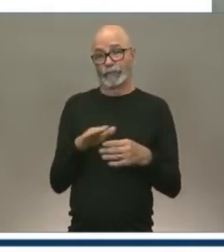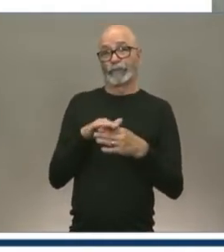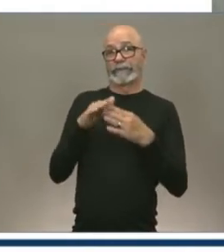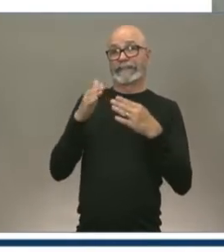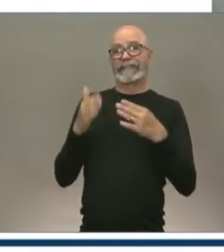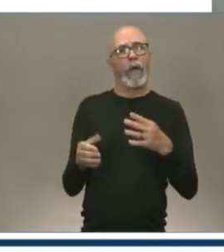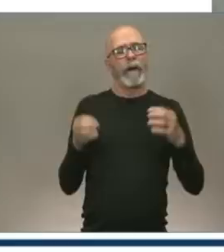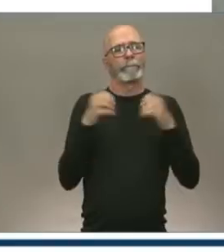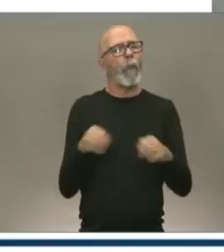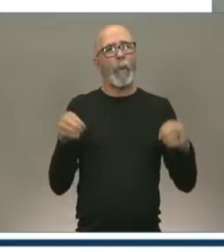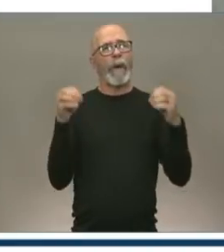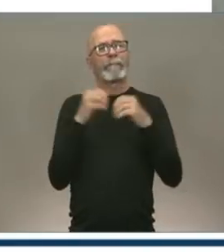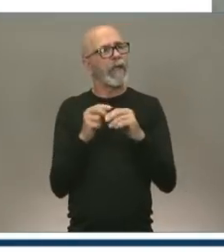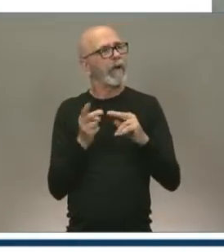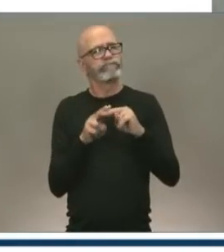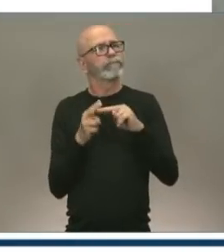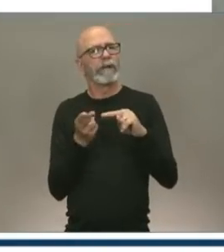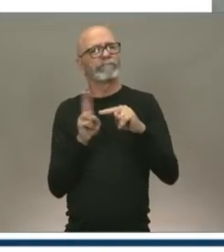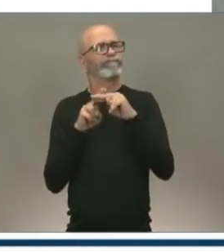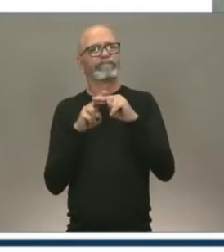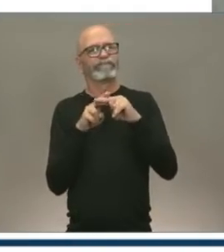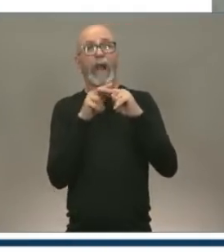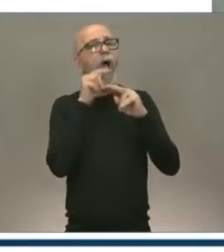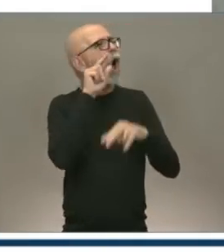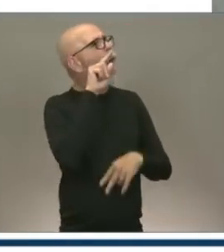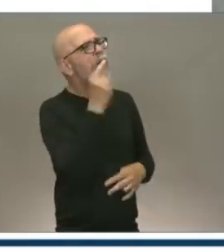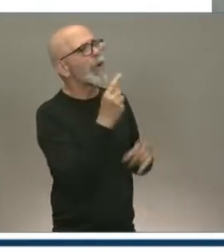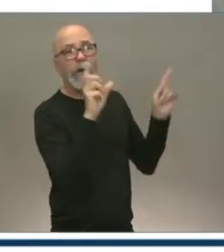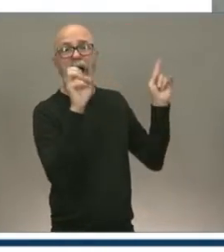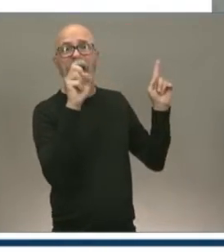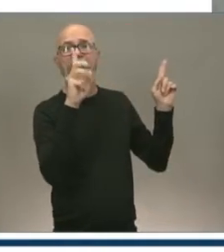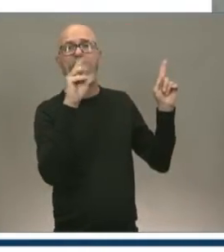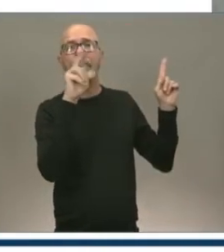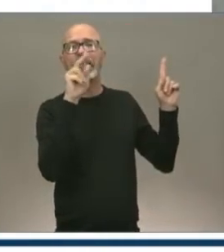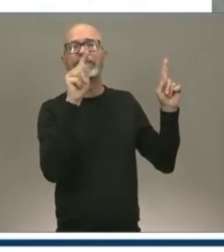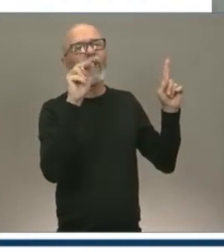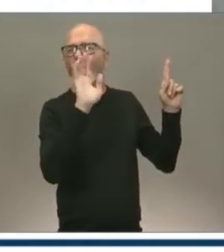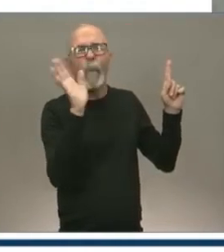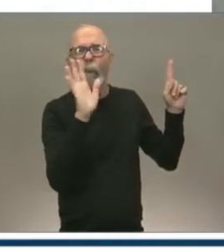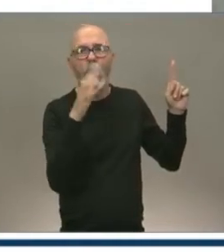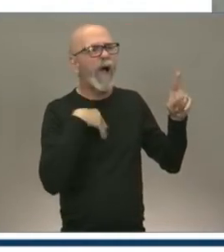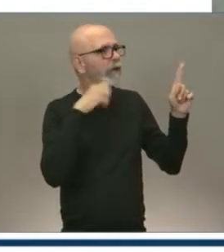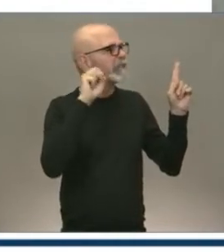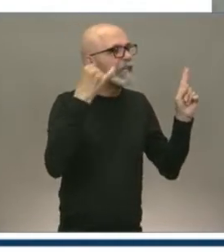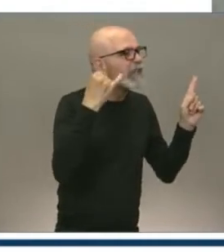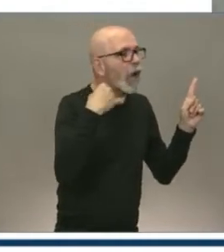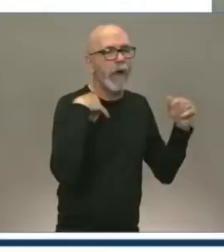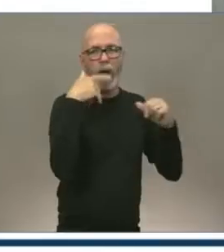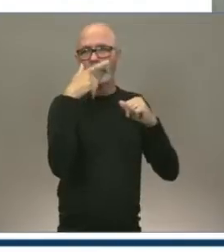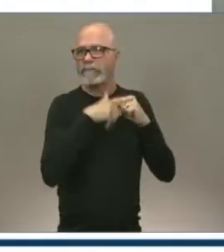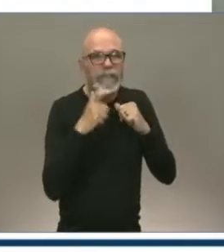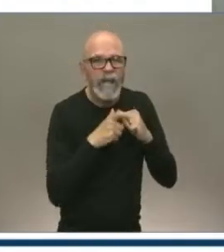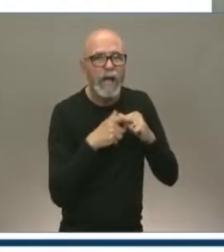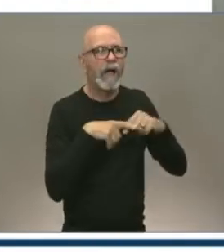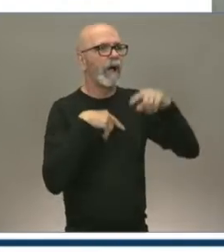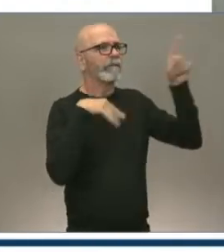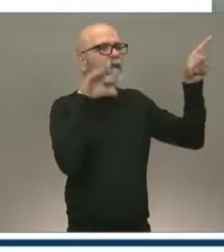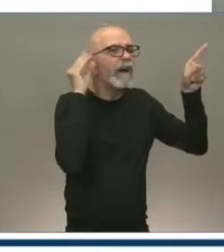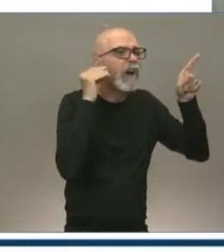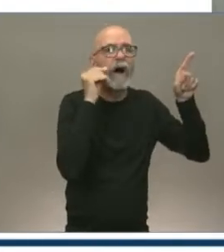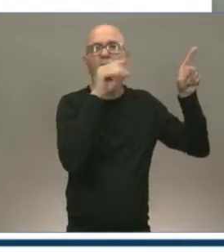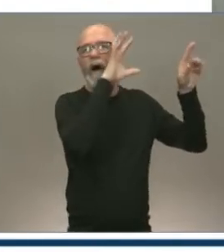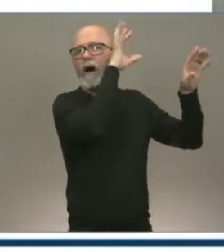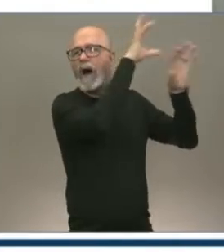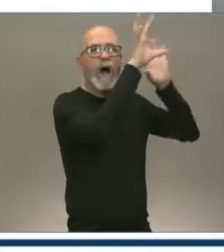Brunswick outside of the Edmonton area, which is consistent with what I've said the whole time. If I see cases getting close to our border,